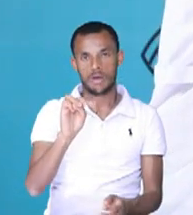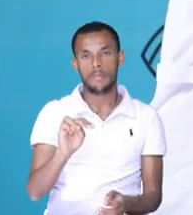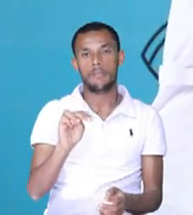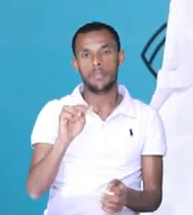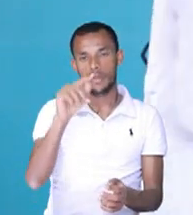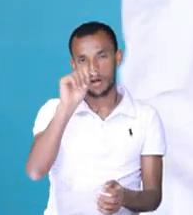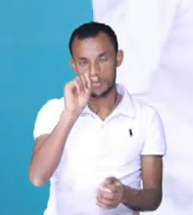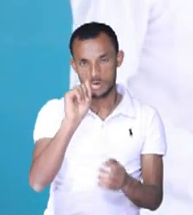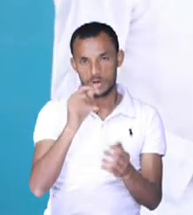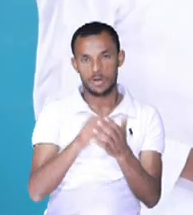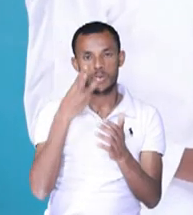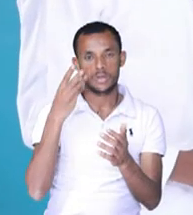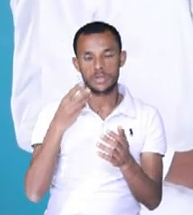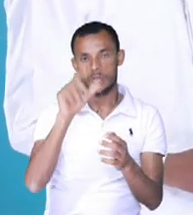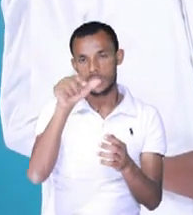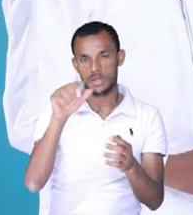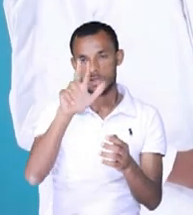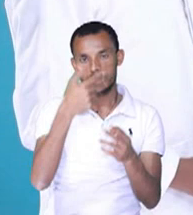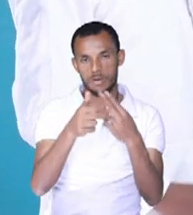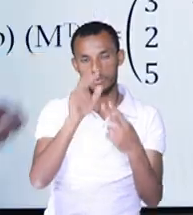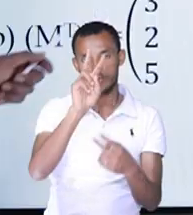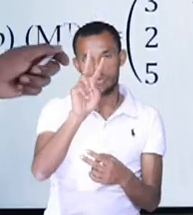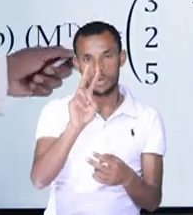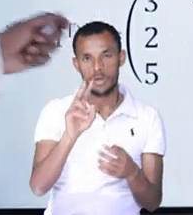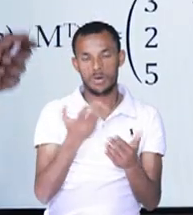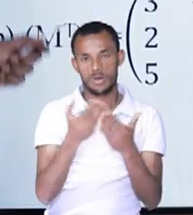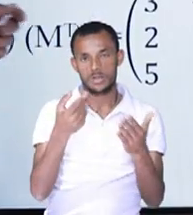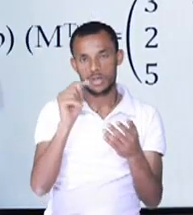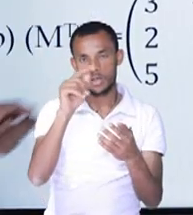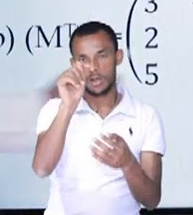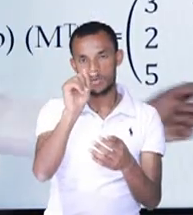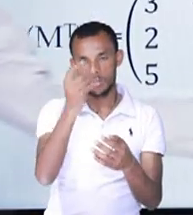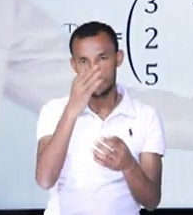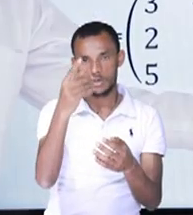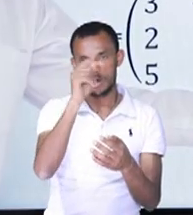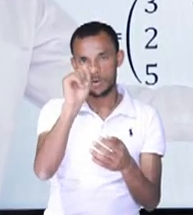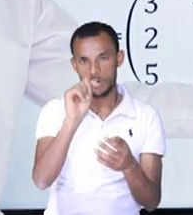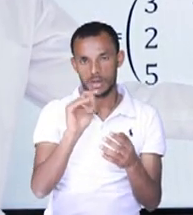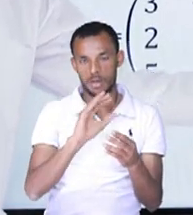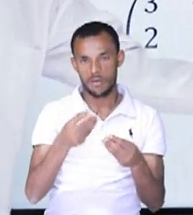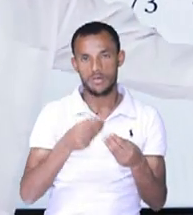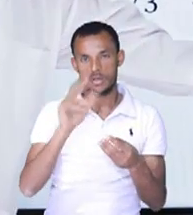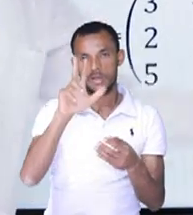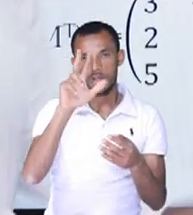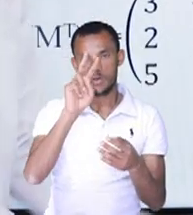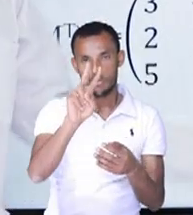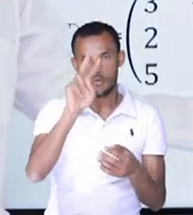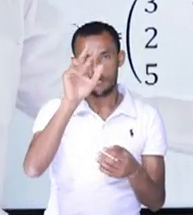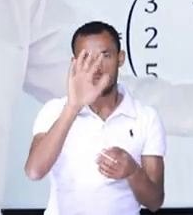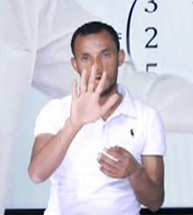was, you have a matrix 3 by 2, whereas the transpose of the transpose, it gives 3, 2,